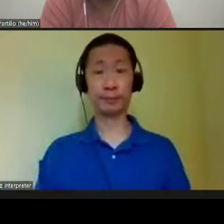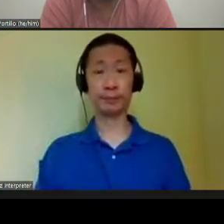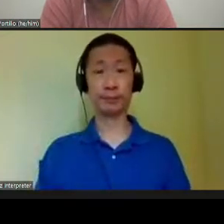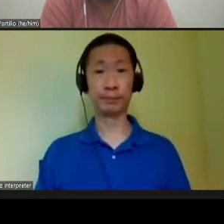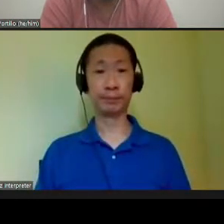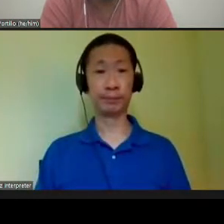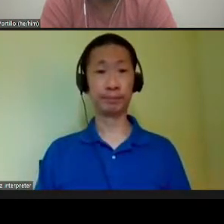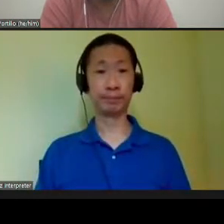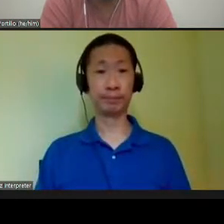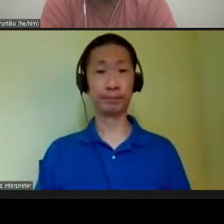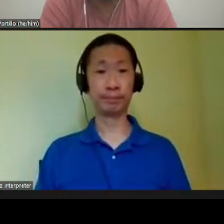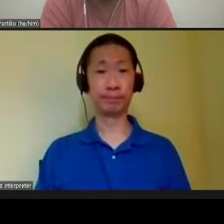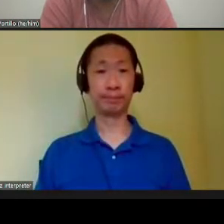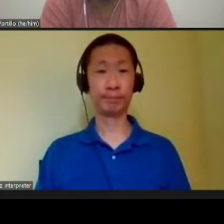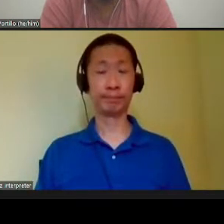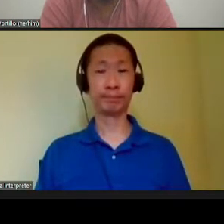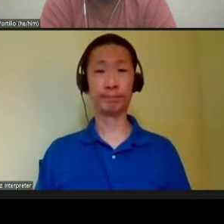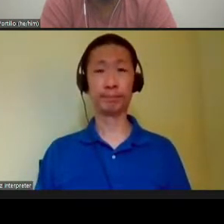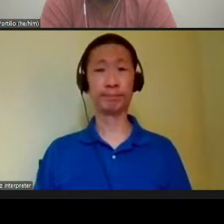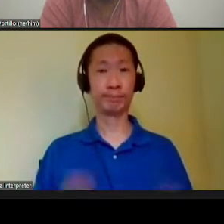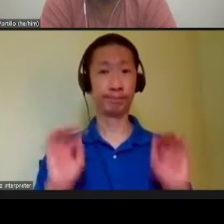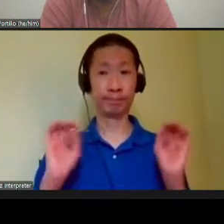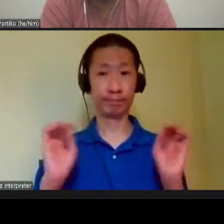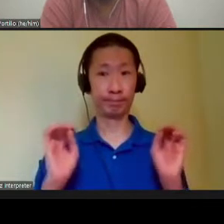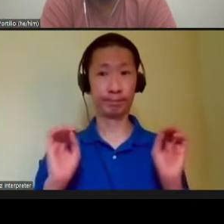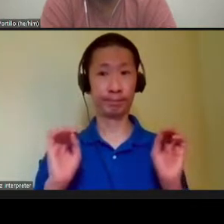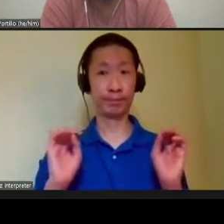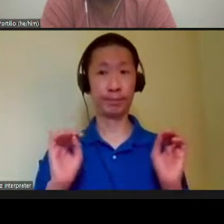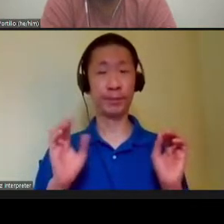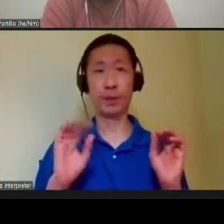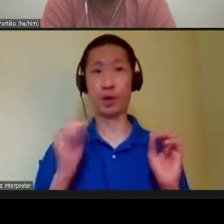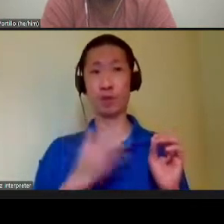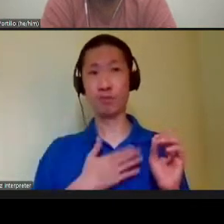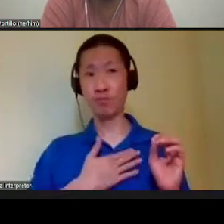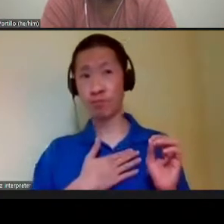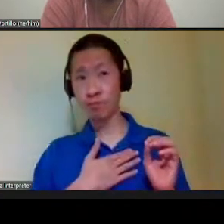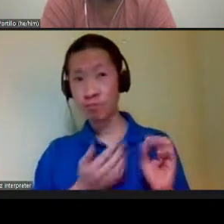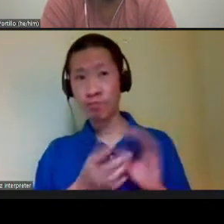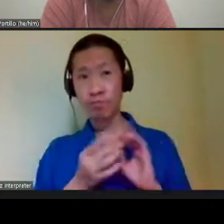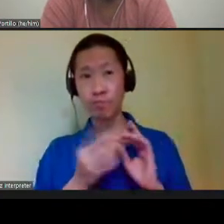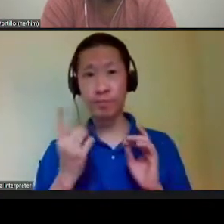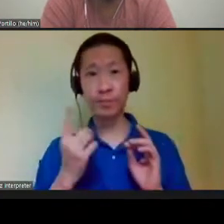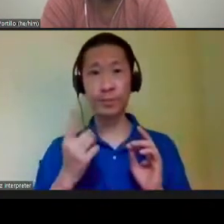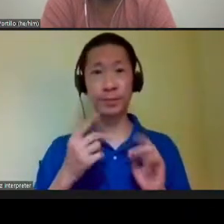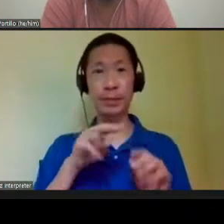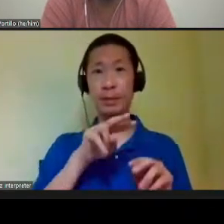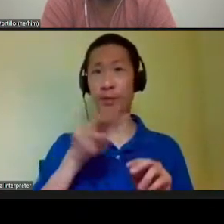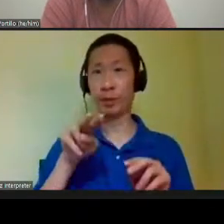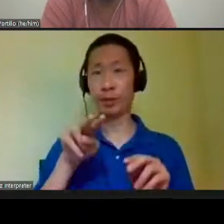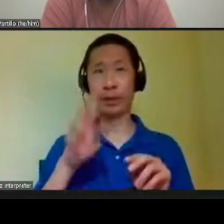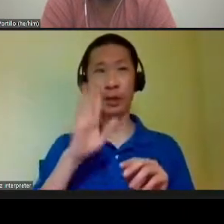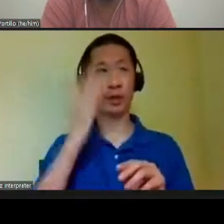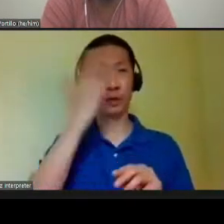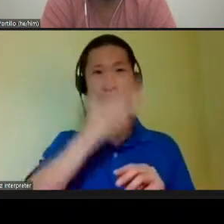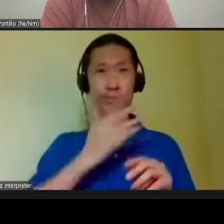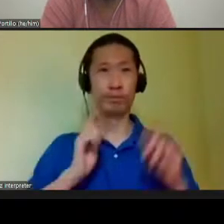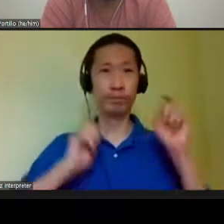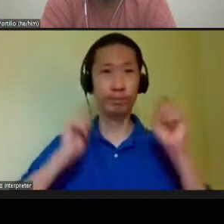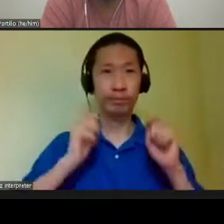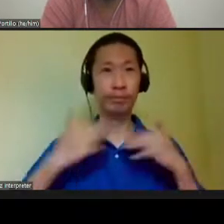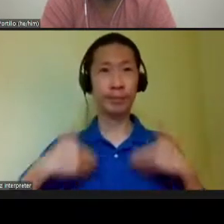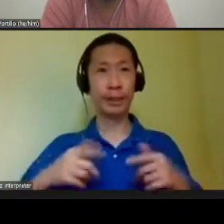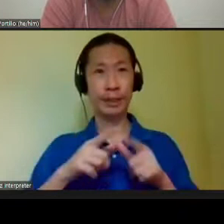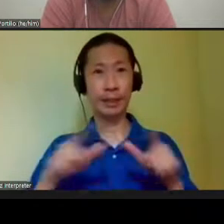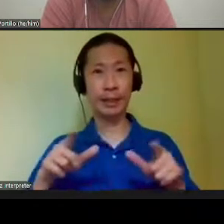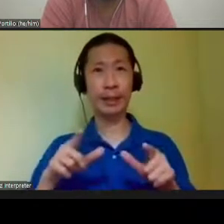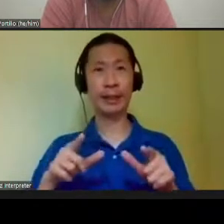Anything? Okay, no one's leaning in. So looking at nonverbal cues in a space